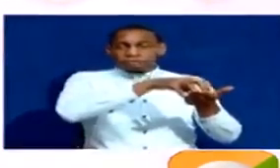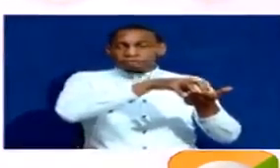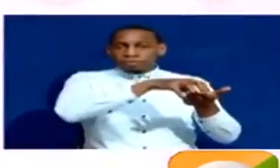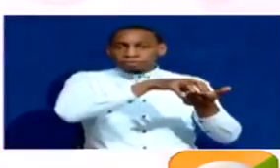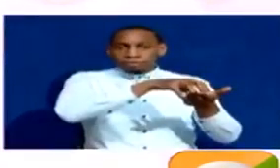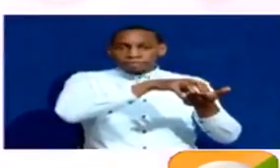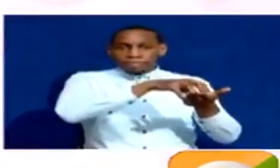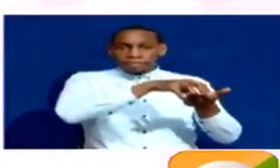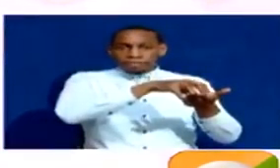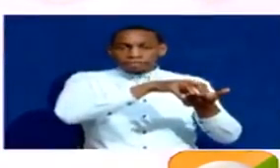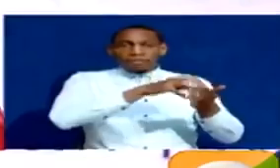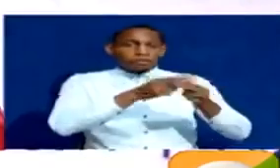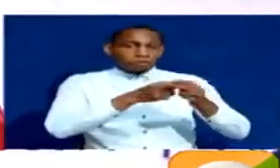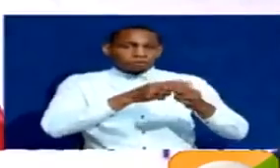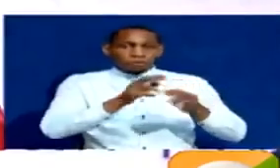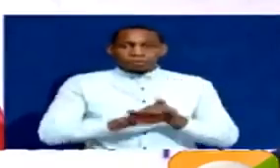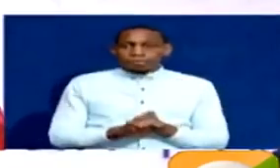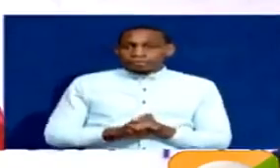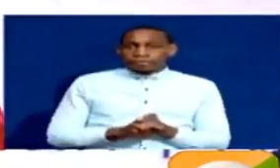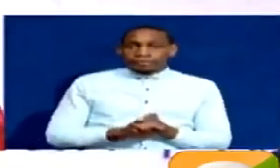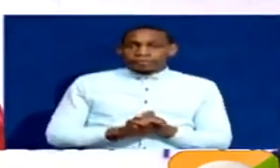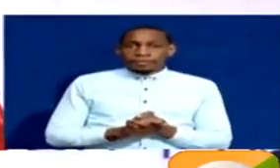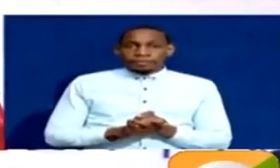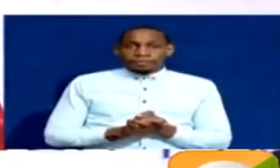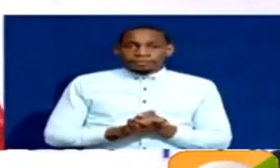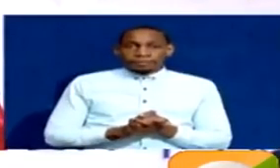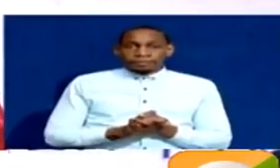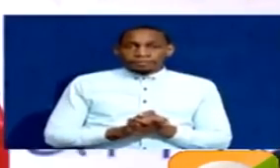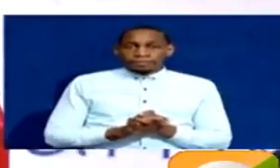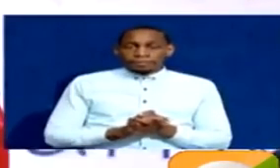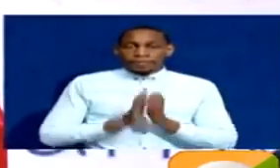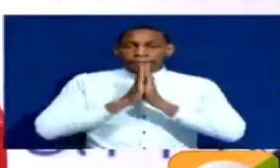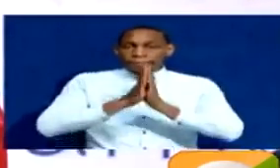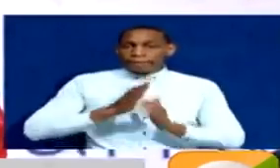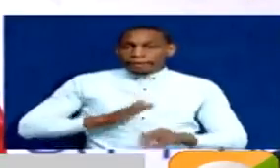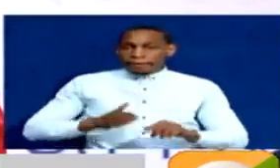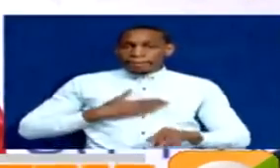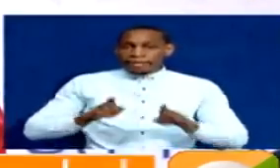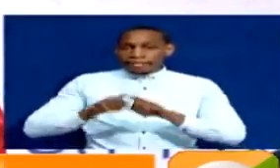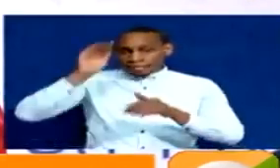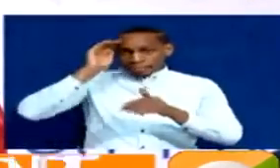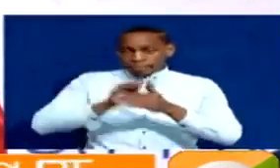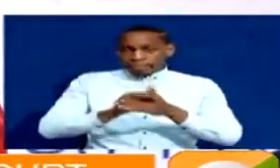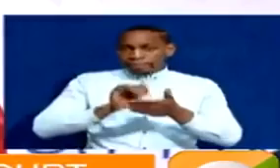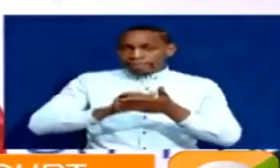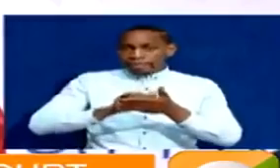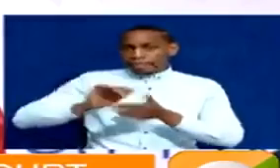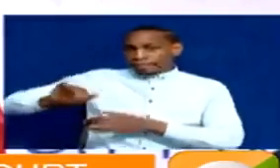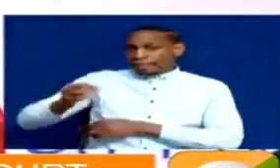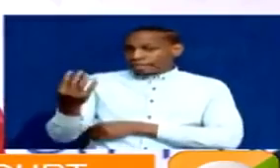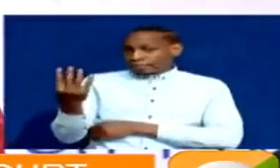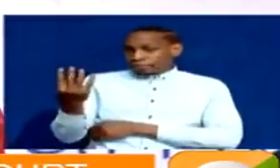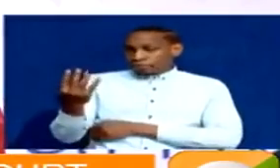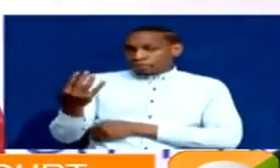closure sooner than later. It is my prayer and belief that the remaining